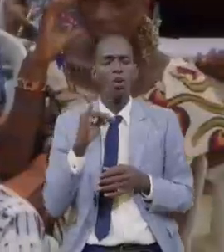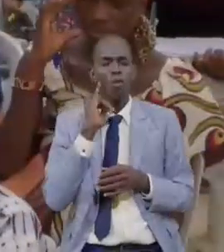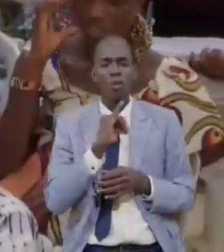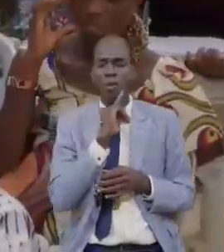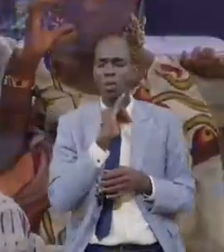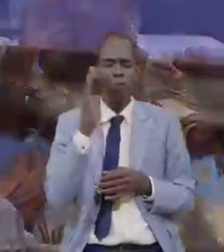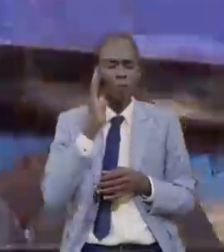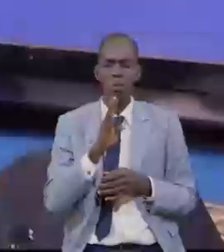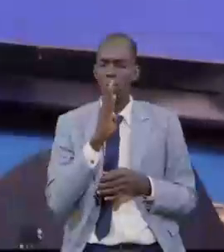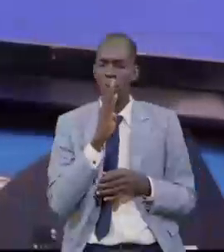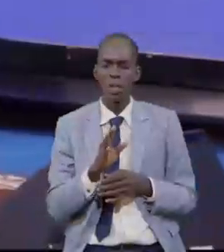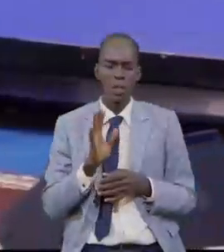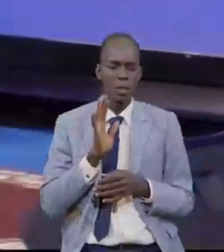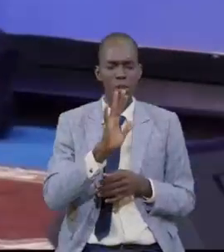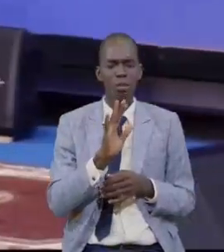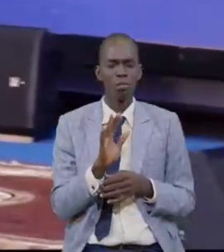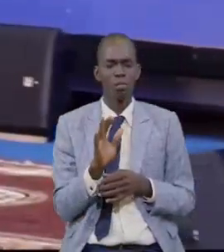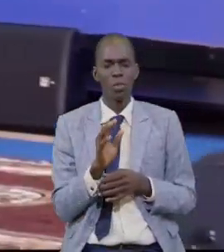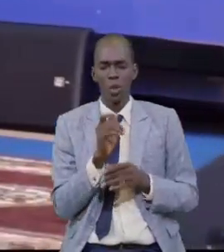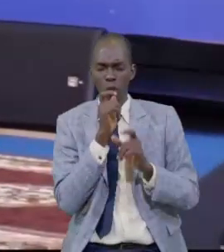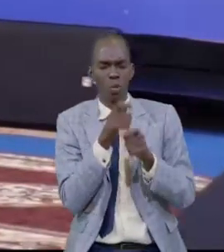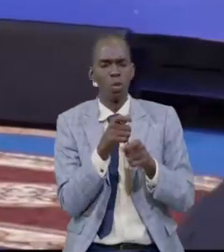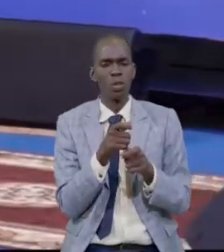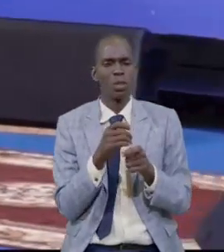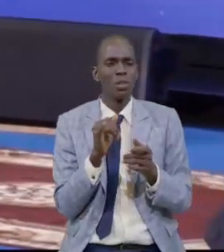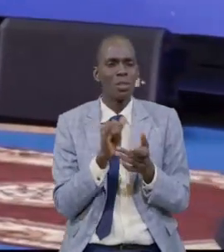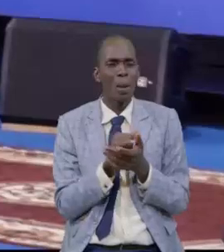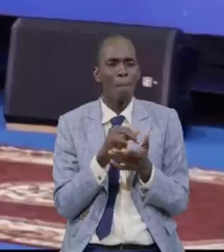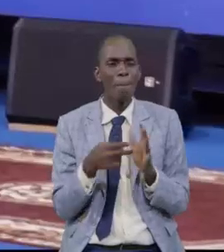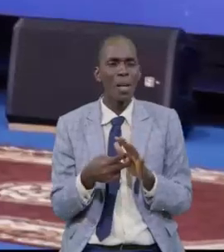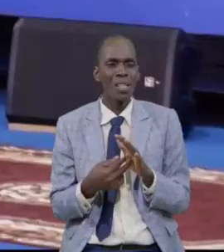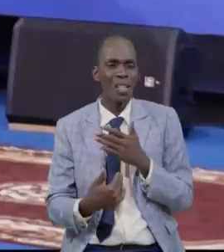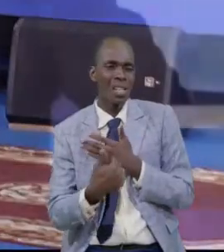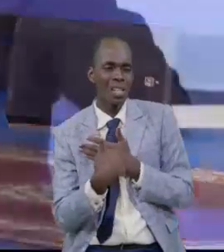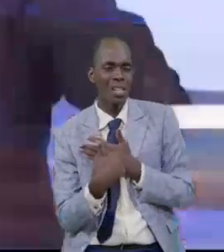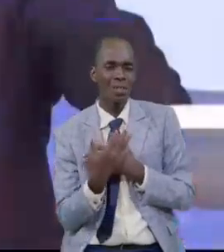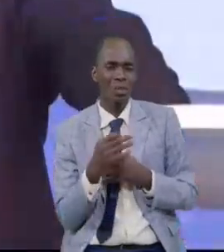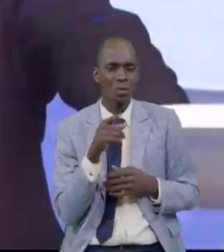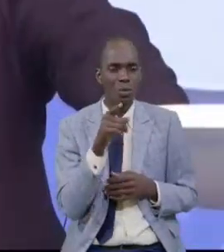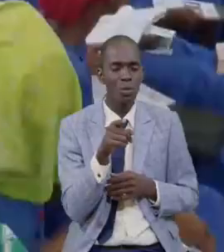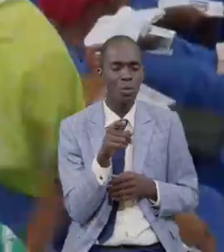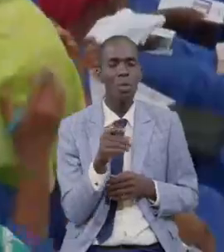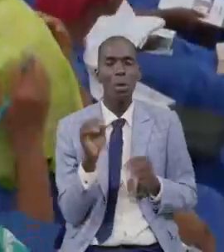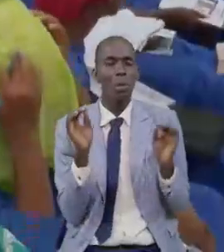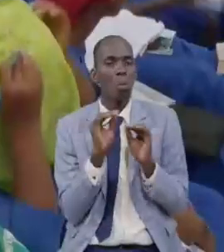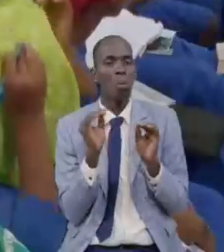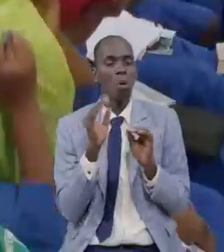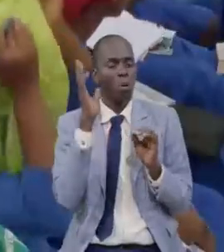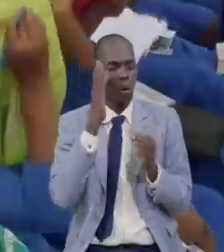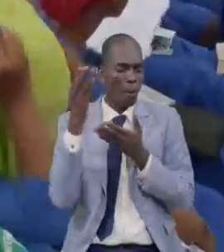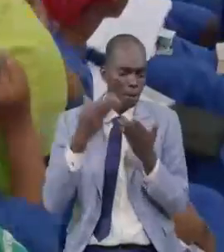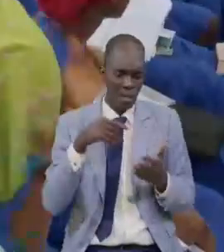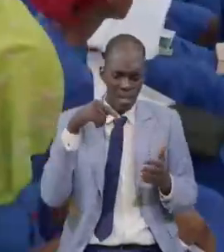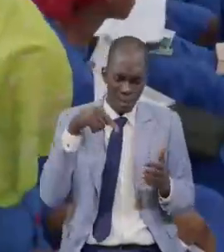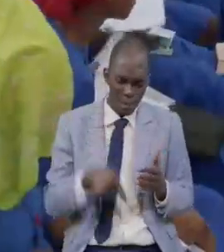In the rear, that is, behind you, nothing will shoot you down from behind.